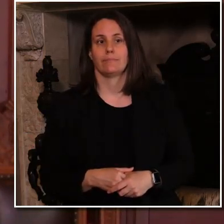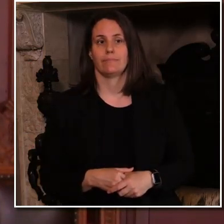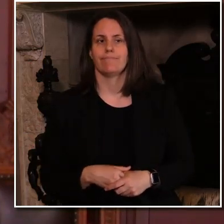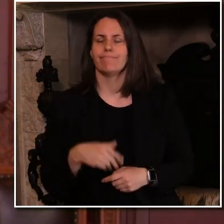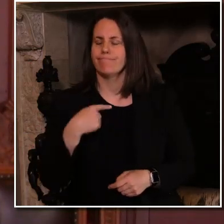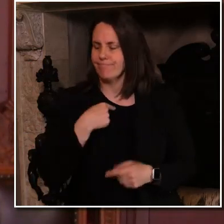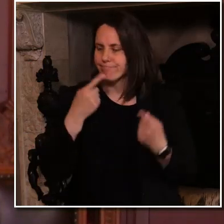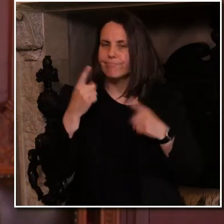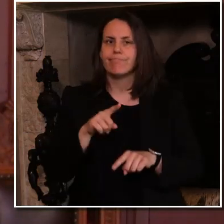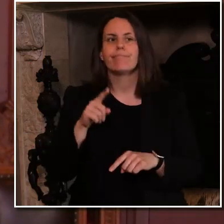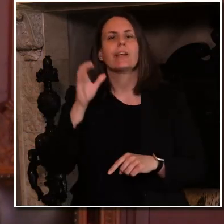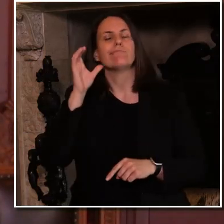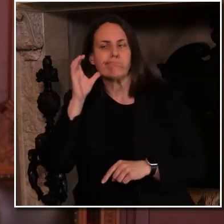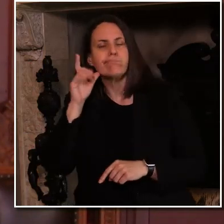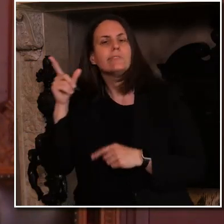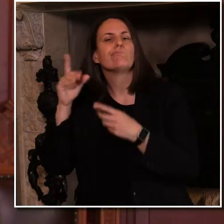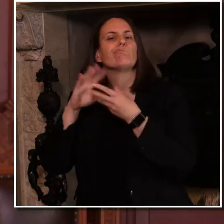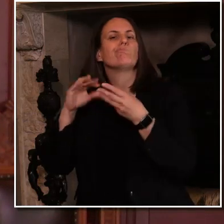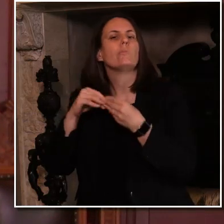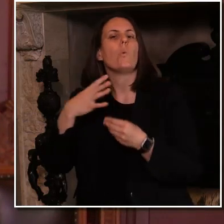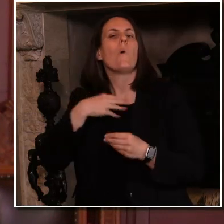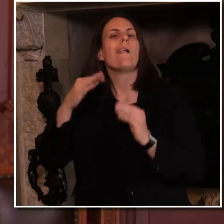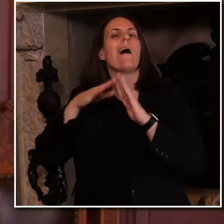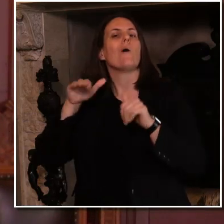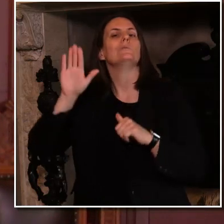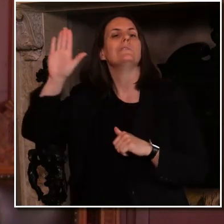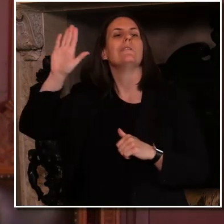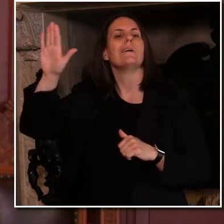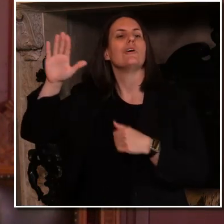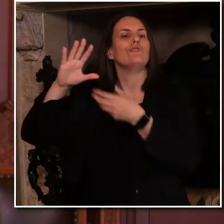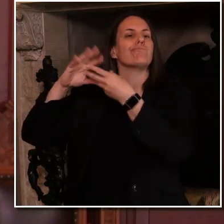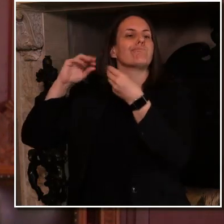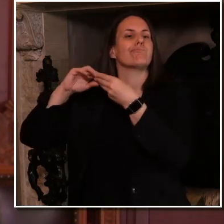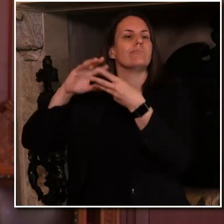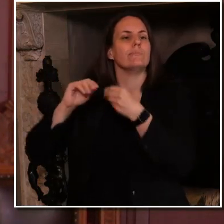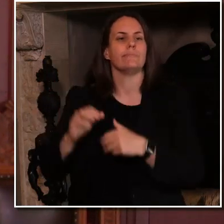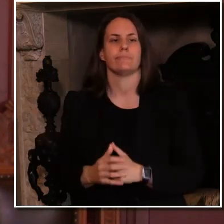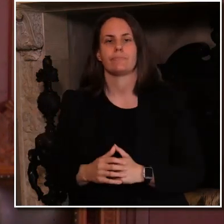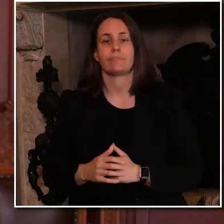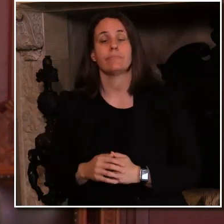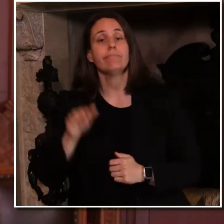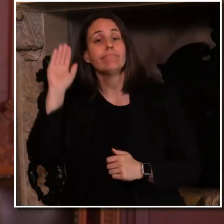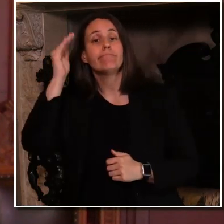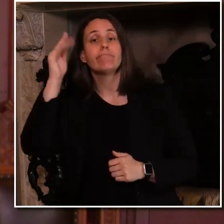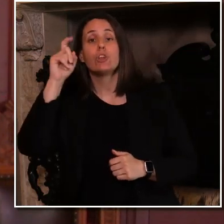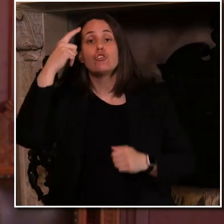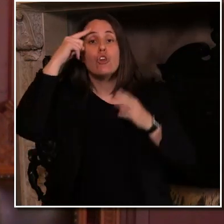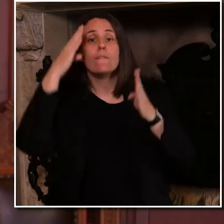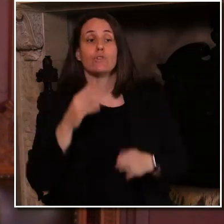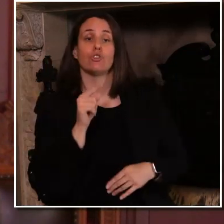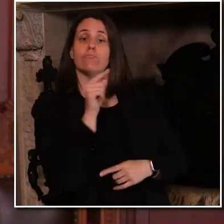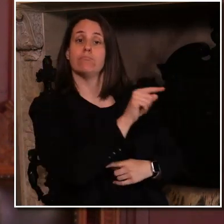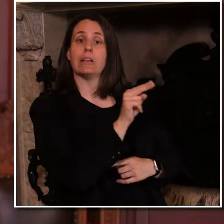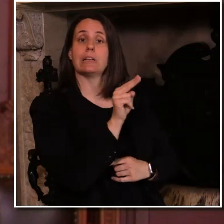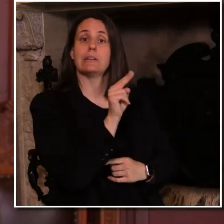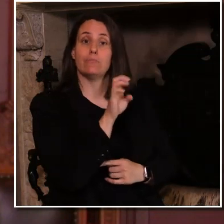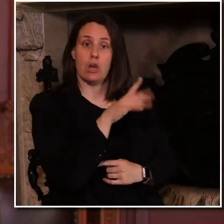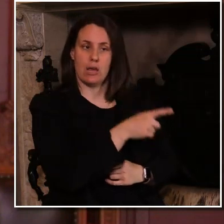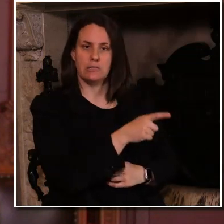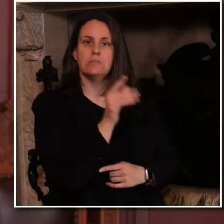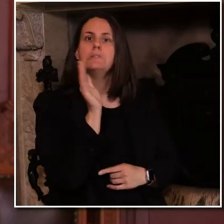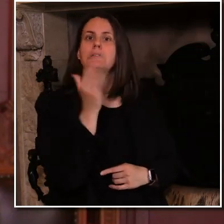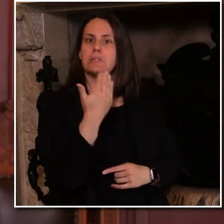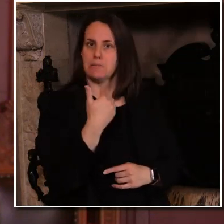today, with governors from Nebraska, where they did have problems and they in plants, and they worked with